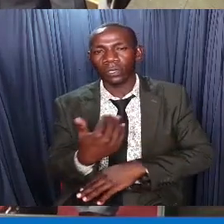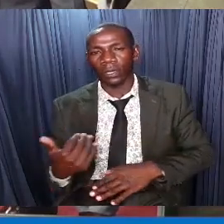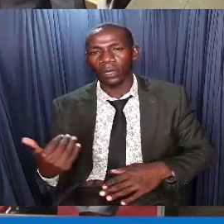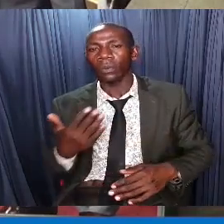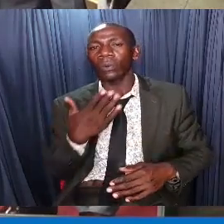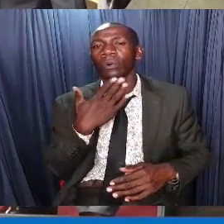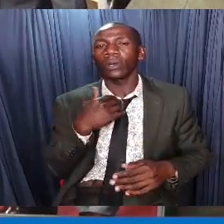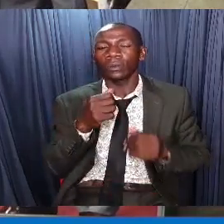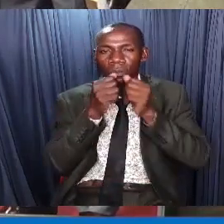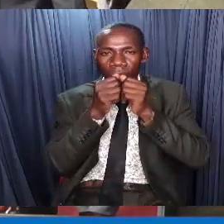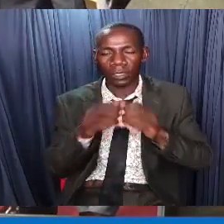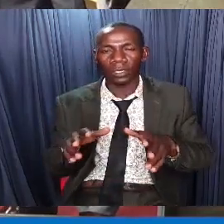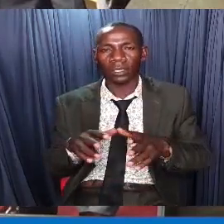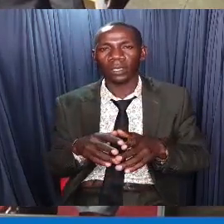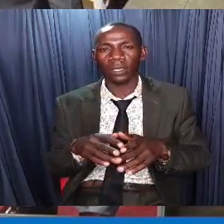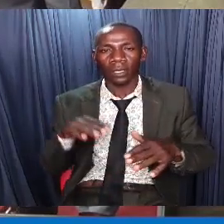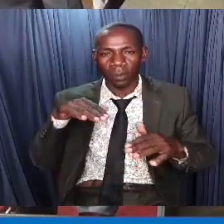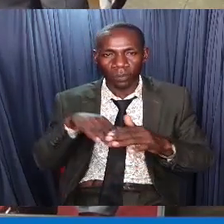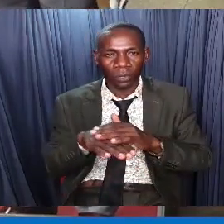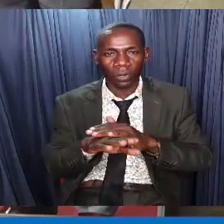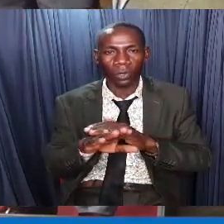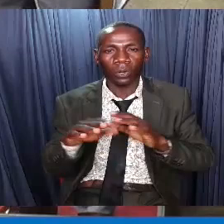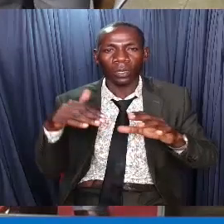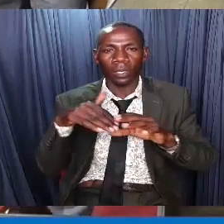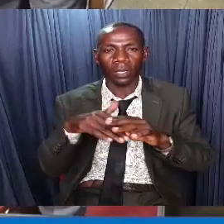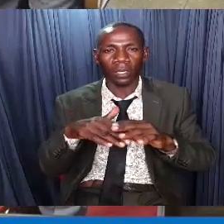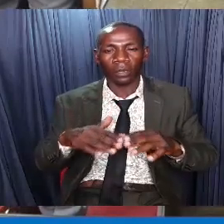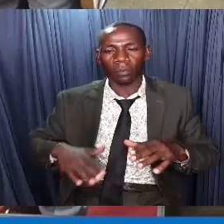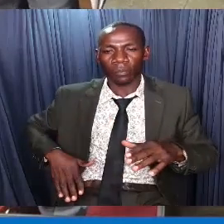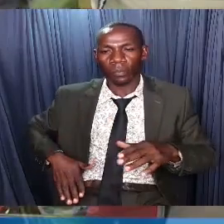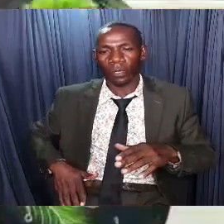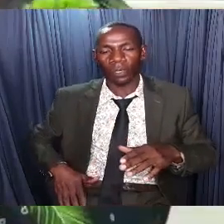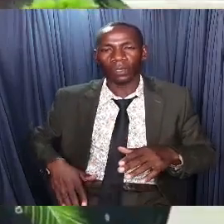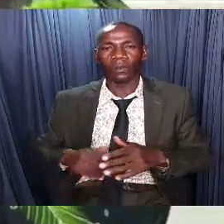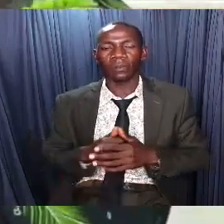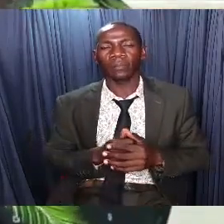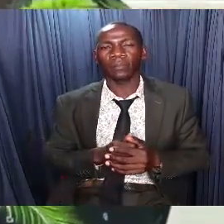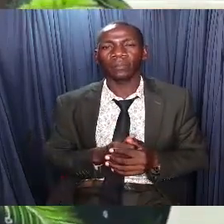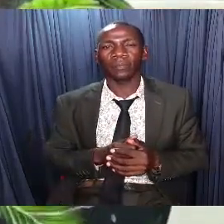school boy is seeking for the blessings. Naingia kundini kwa mfuko yangu. I get to my flock, to my pocket.